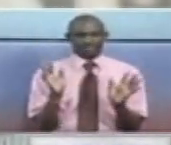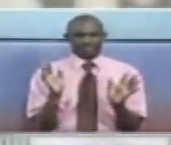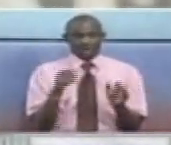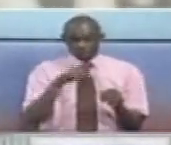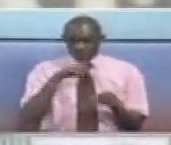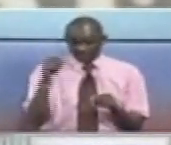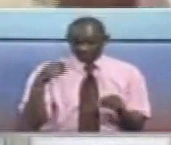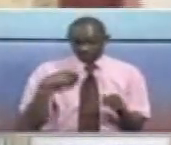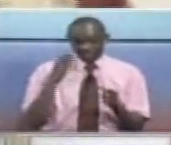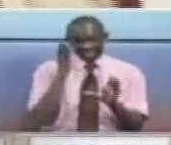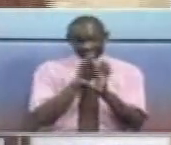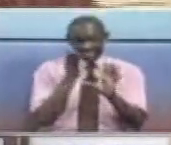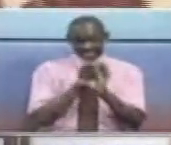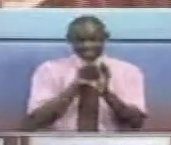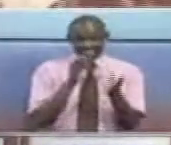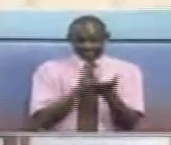psychiatry department's door